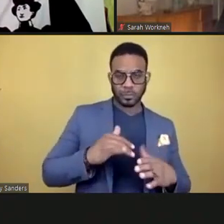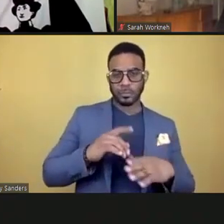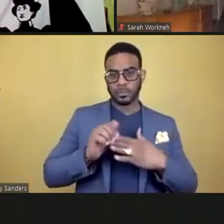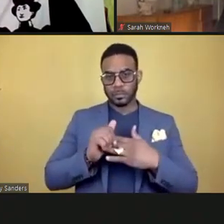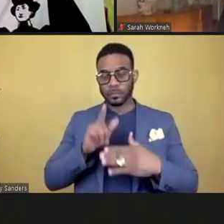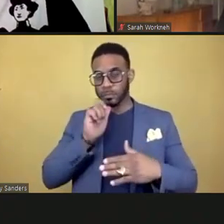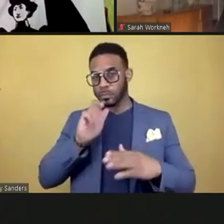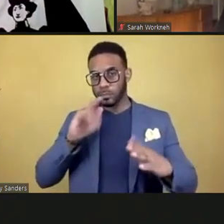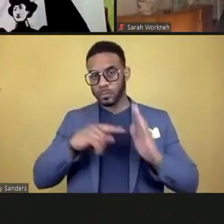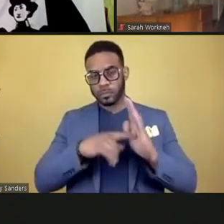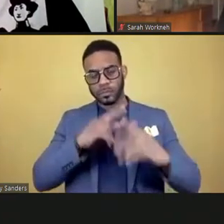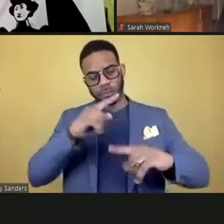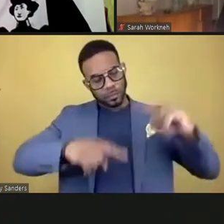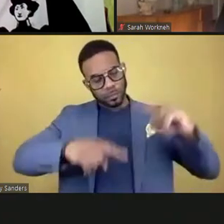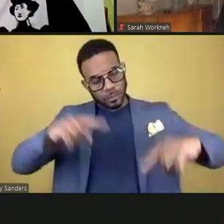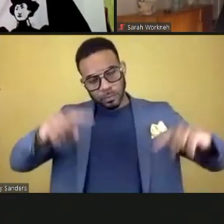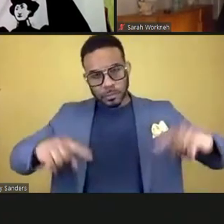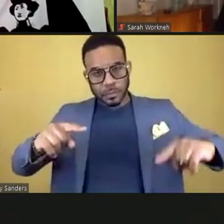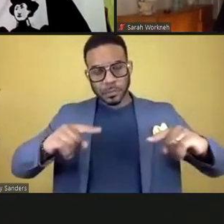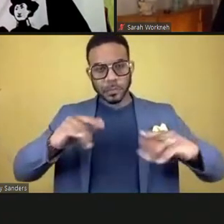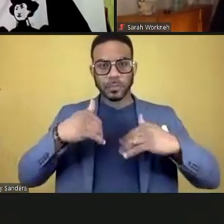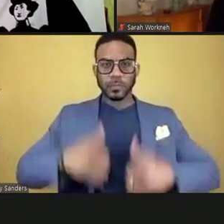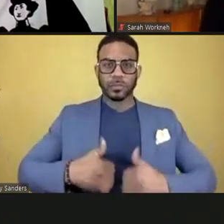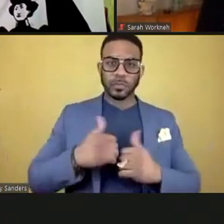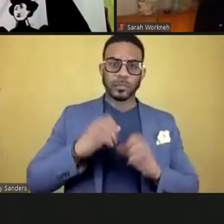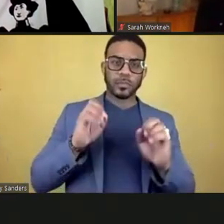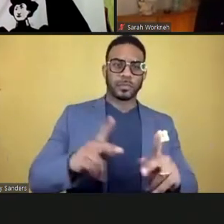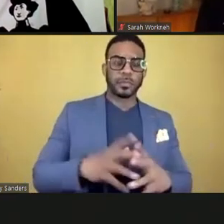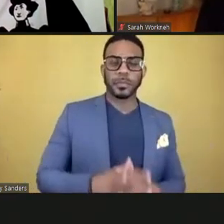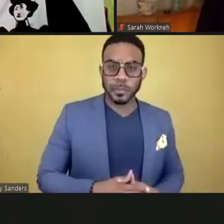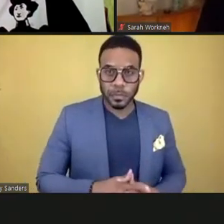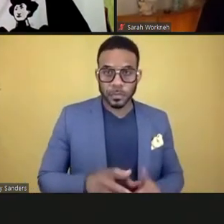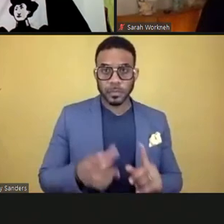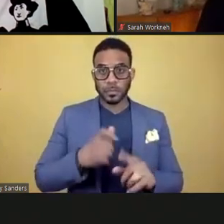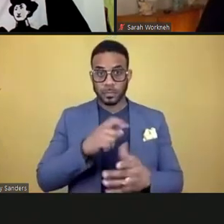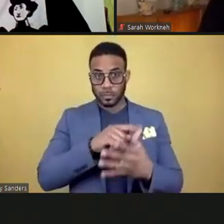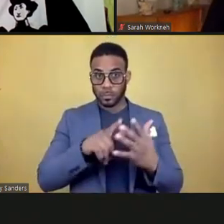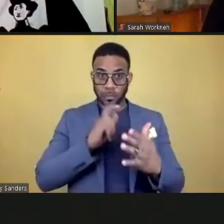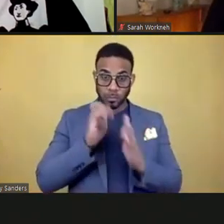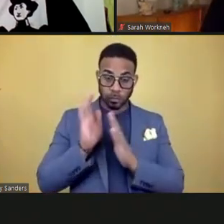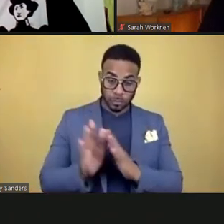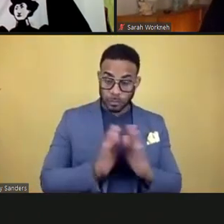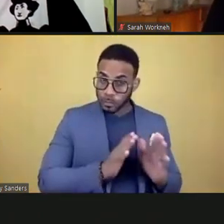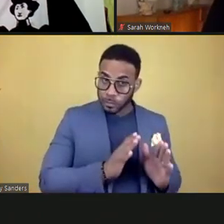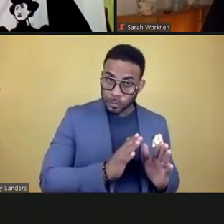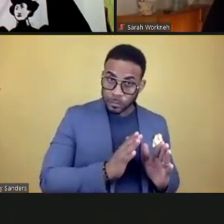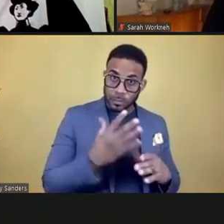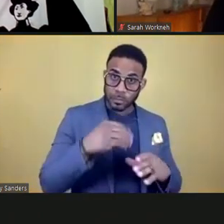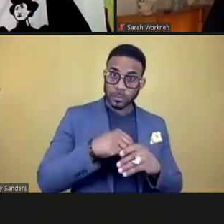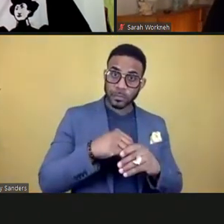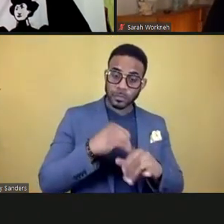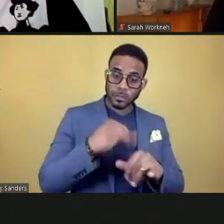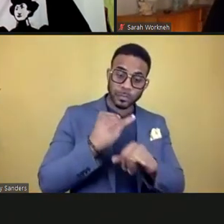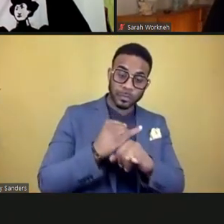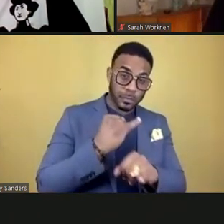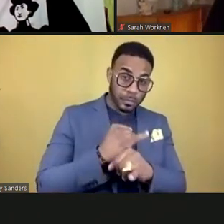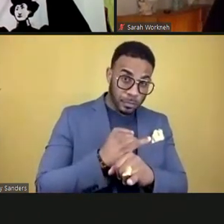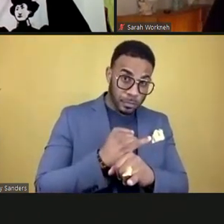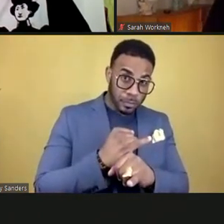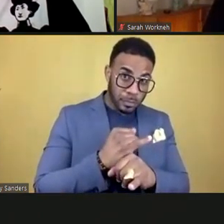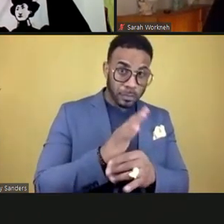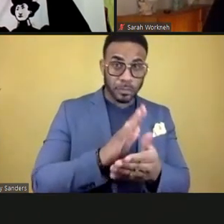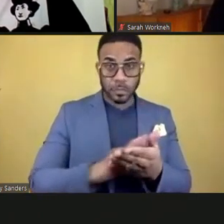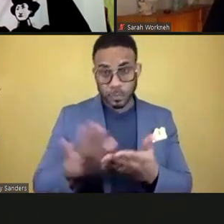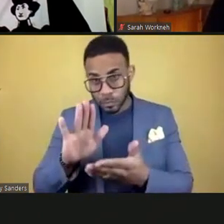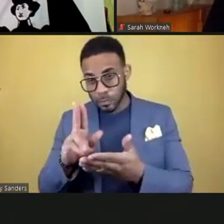who represent a variety of residency opportunities, from those that are organized as part of an institution,